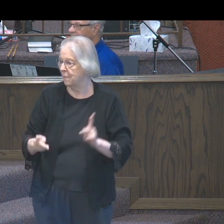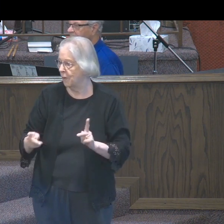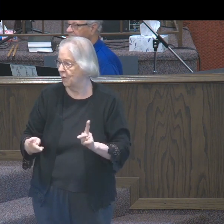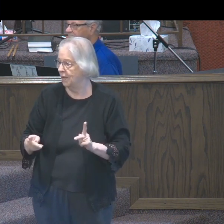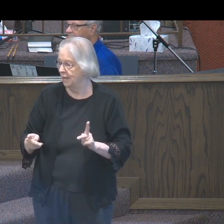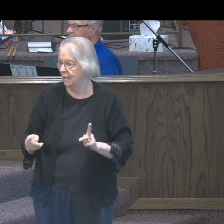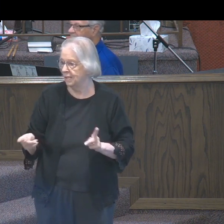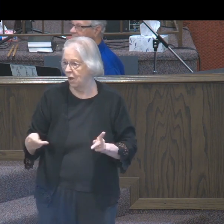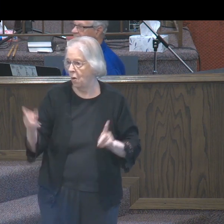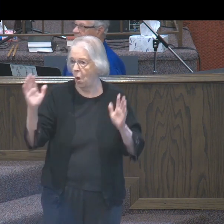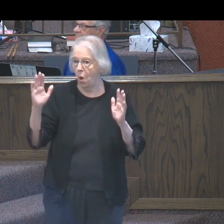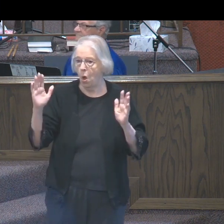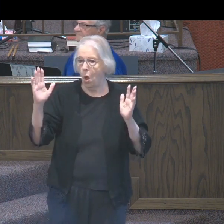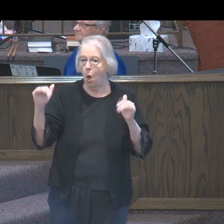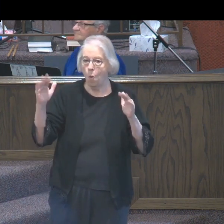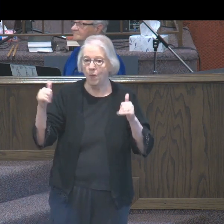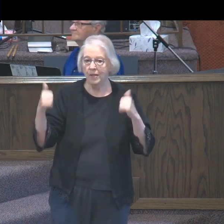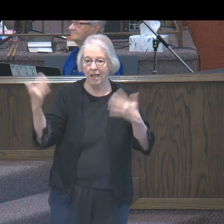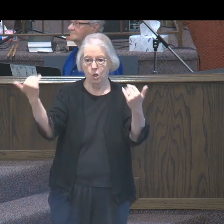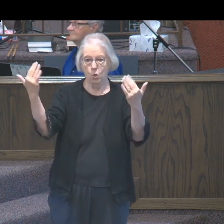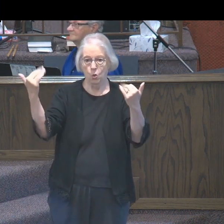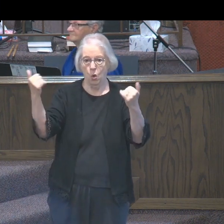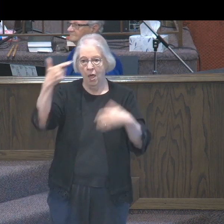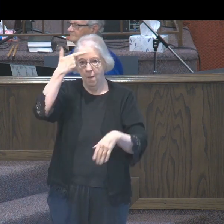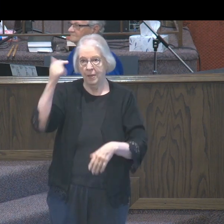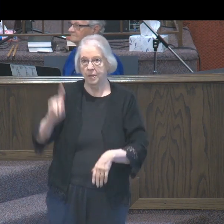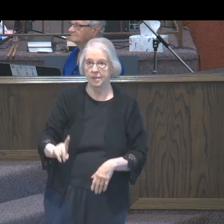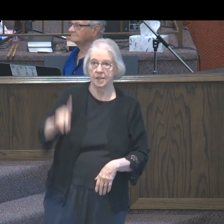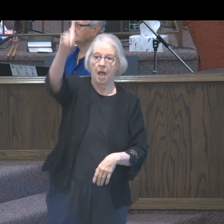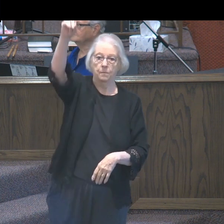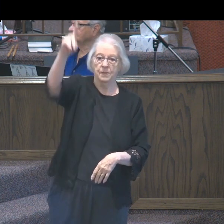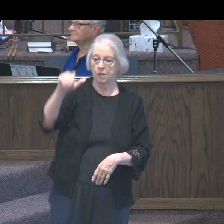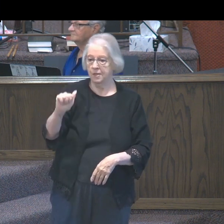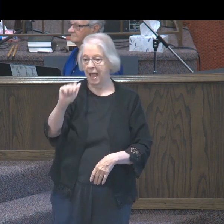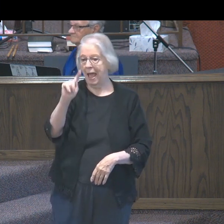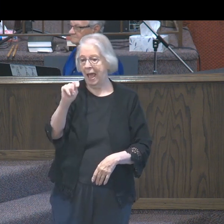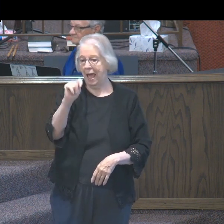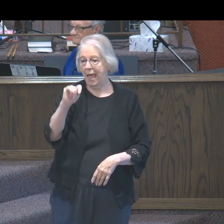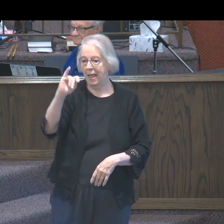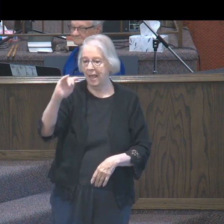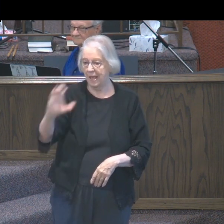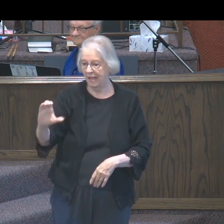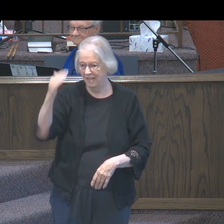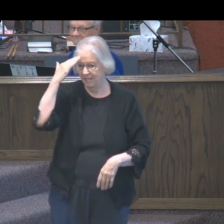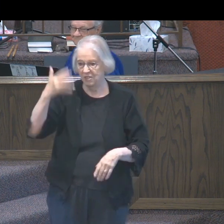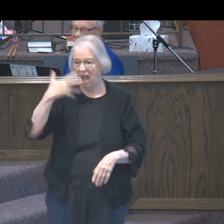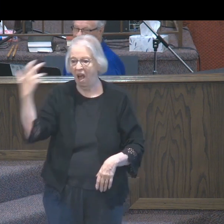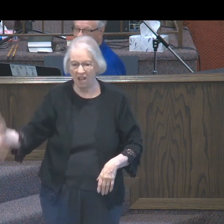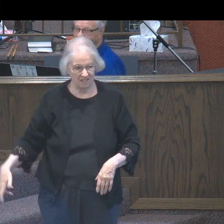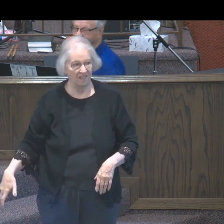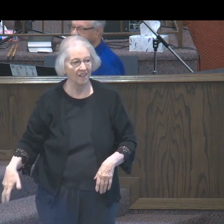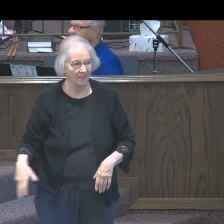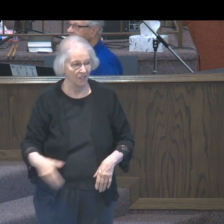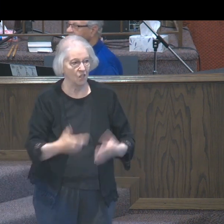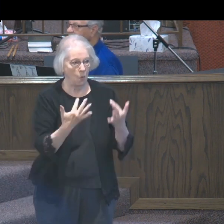in the attic, because if you've been in the attic when it's a hot day, you won't be for very long. So just know that. So I want you to just